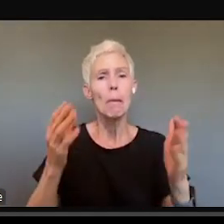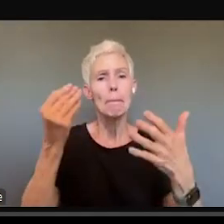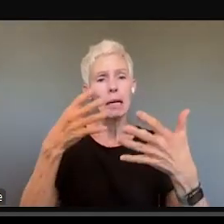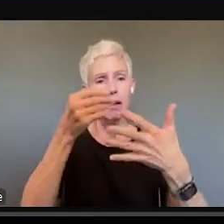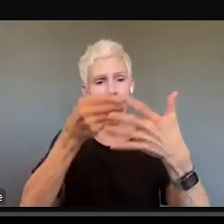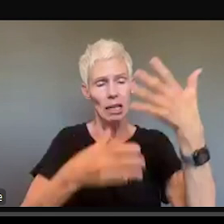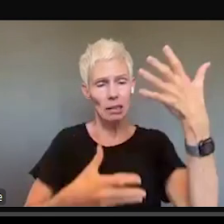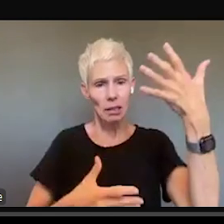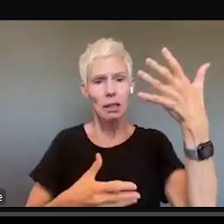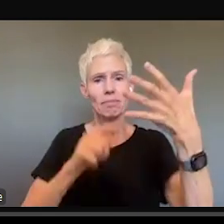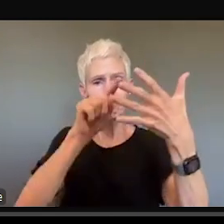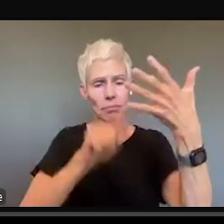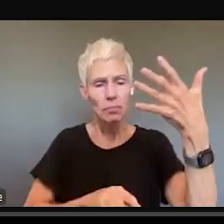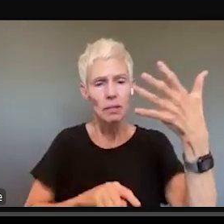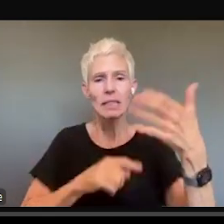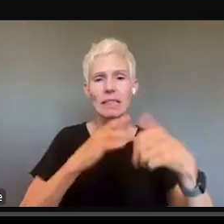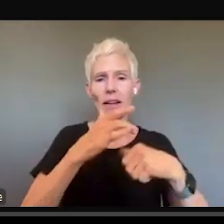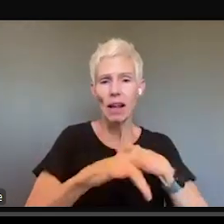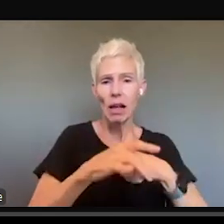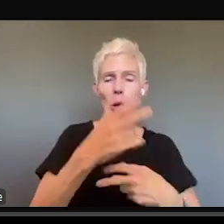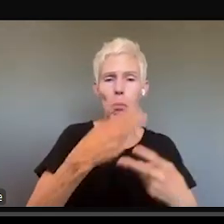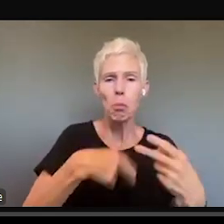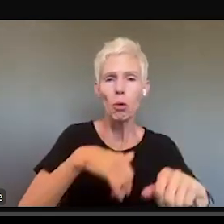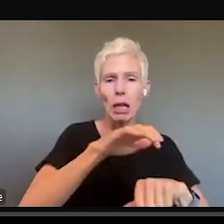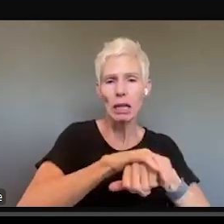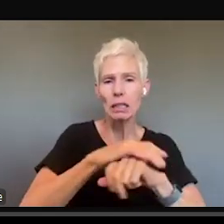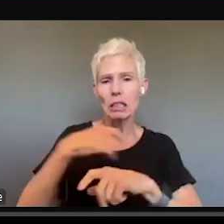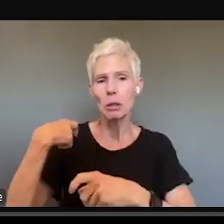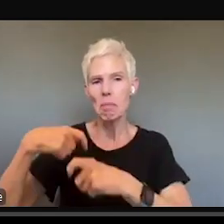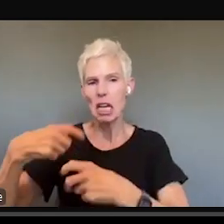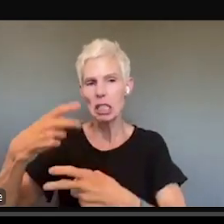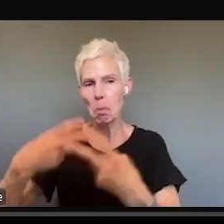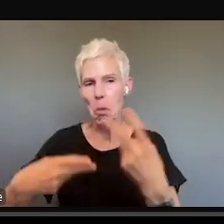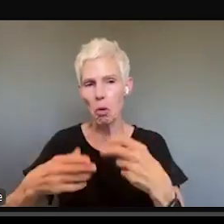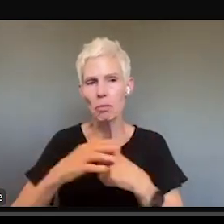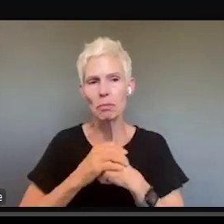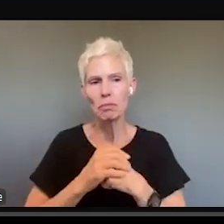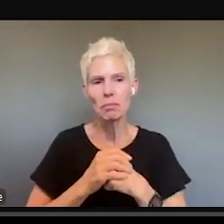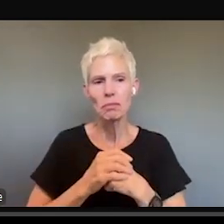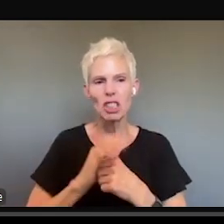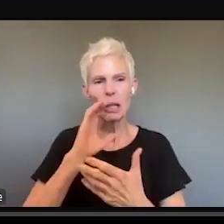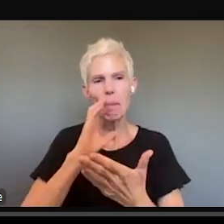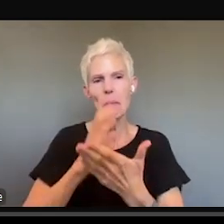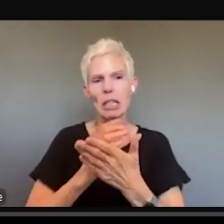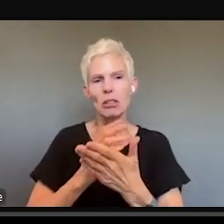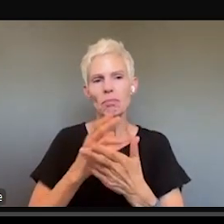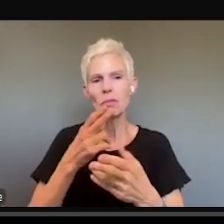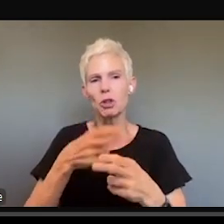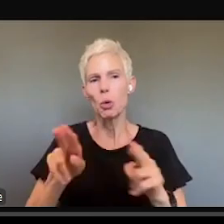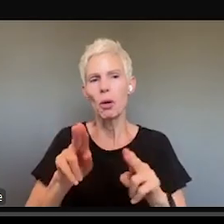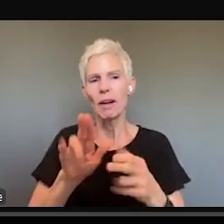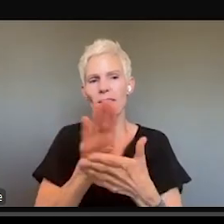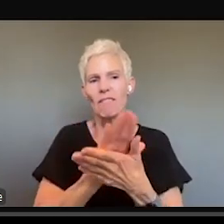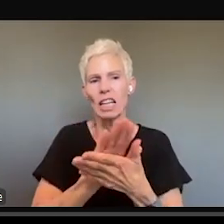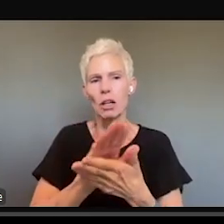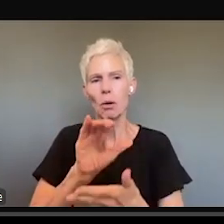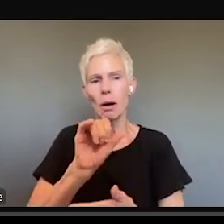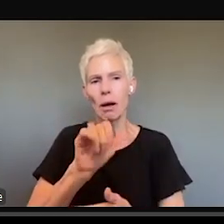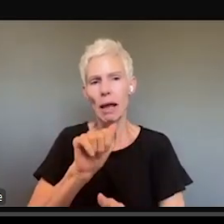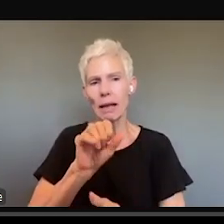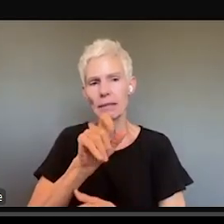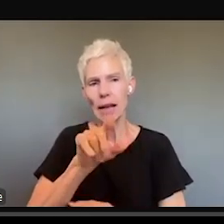them, are available in both English and Spanish. And here's just a little clip of one of the video assets.